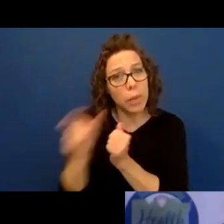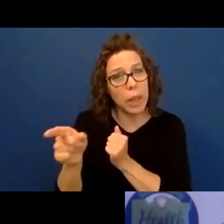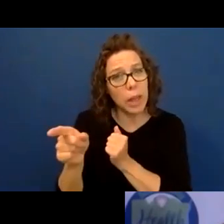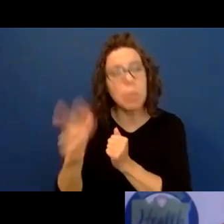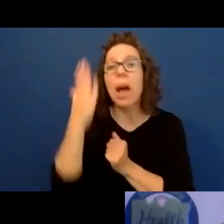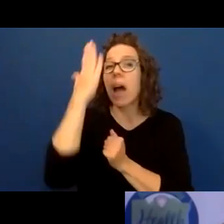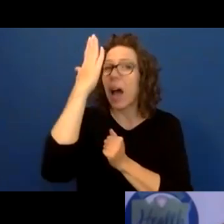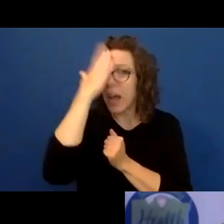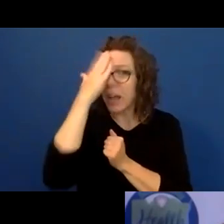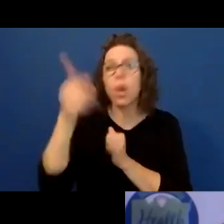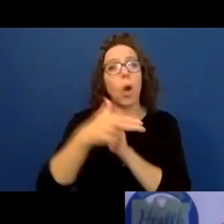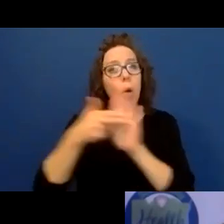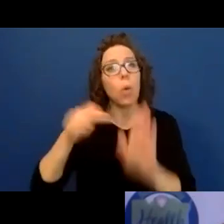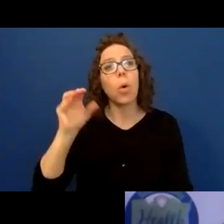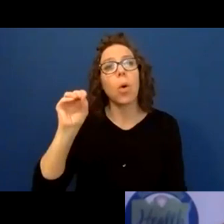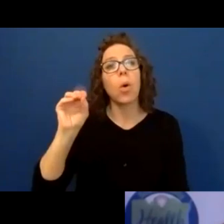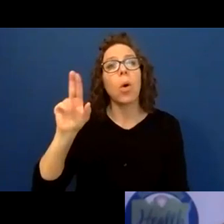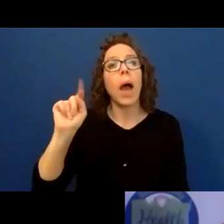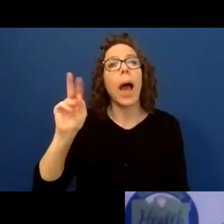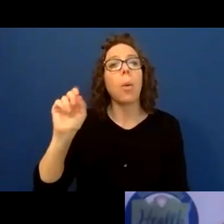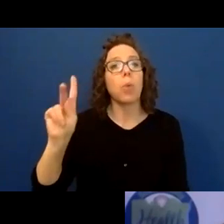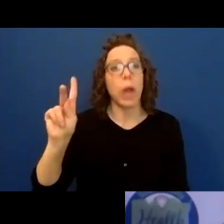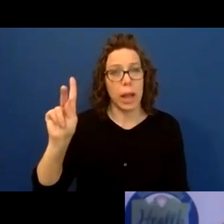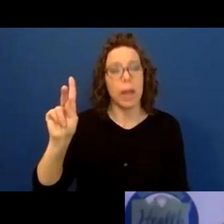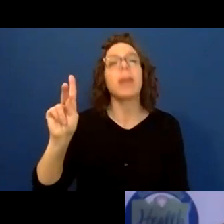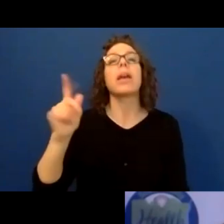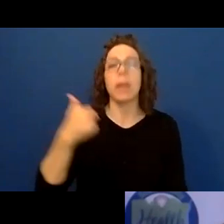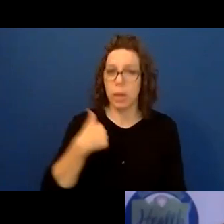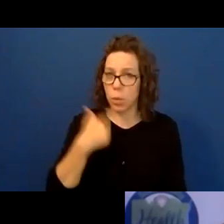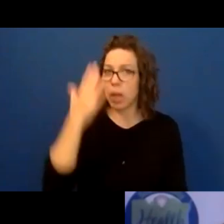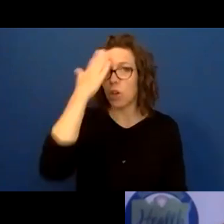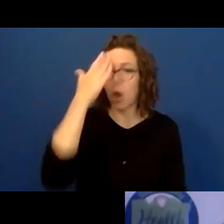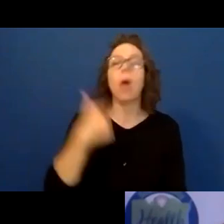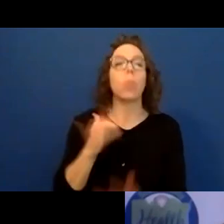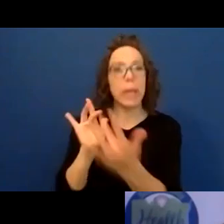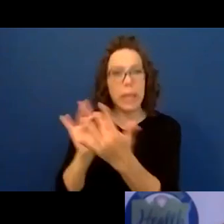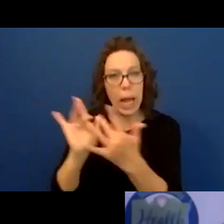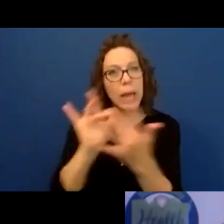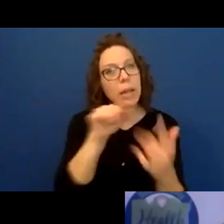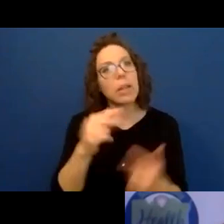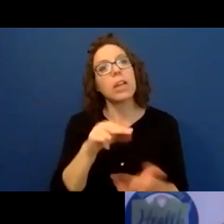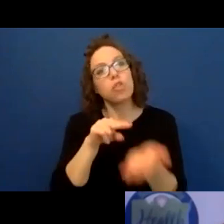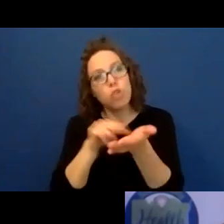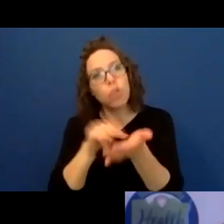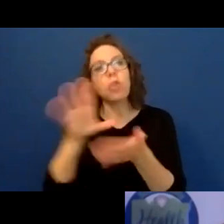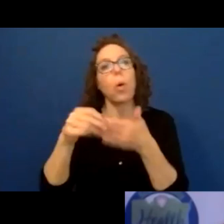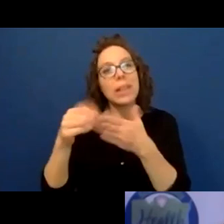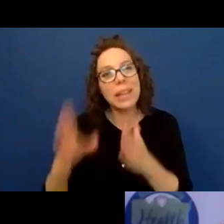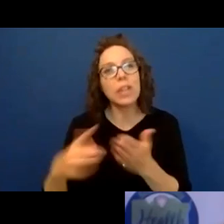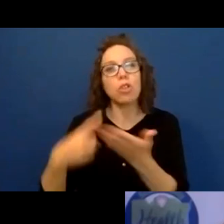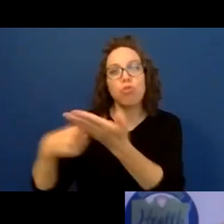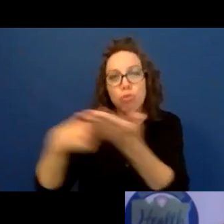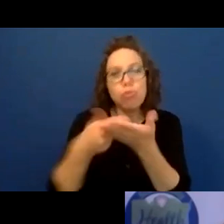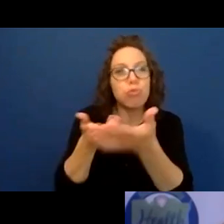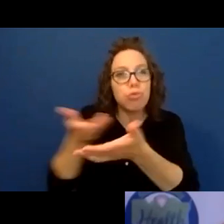outbreak status, our infectious disease nurses have been calling and talking with their leadership, going through